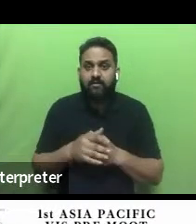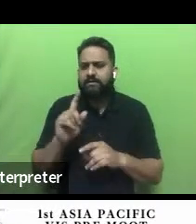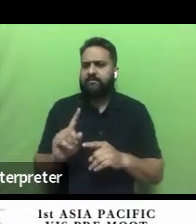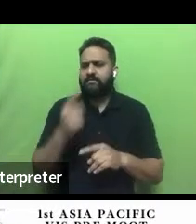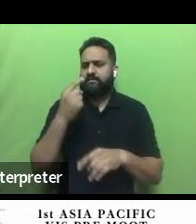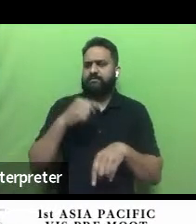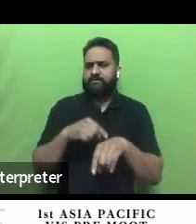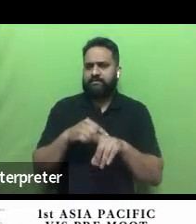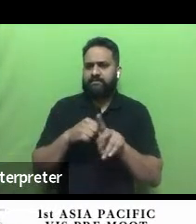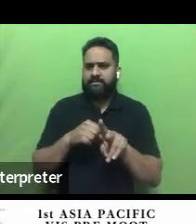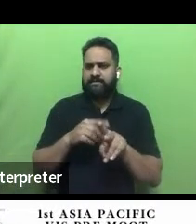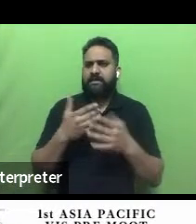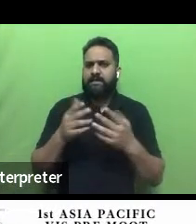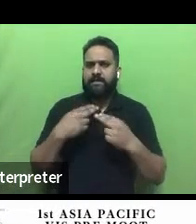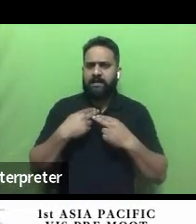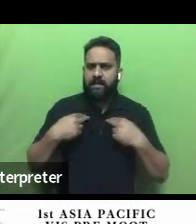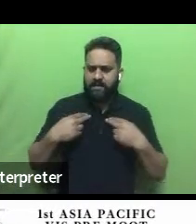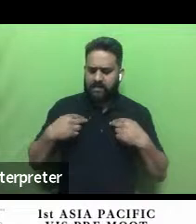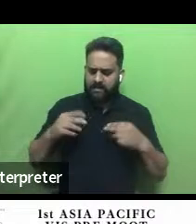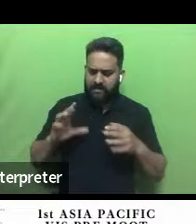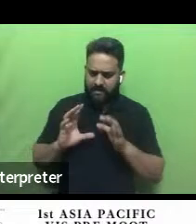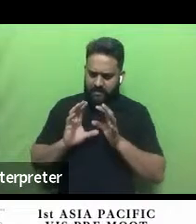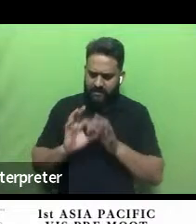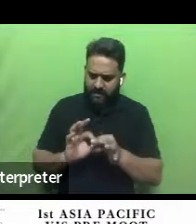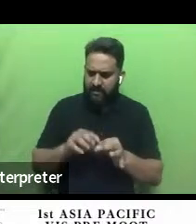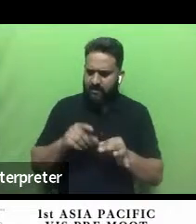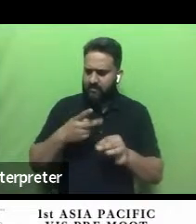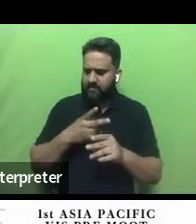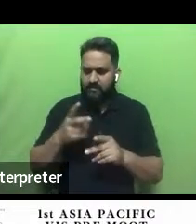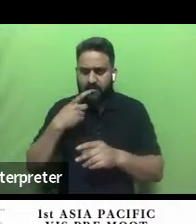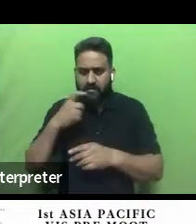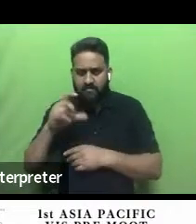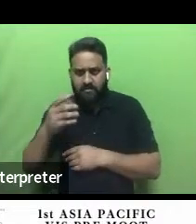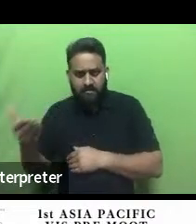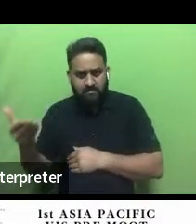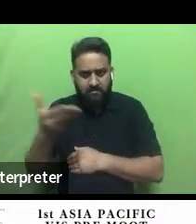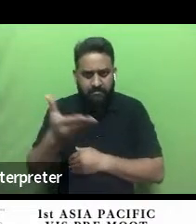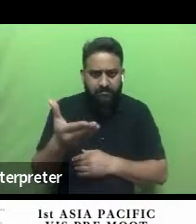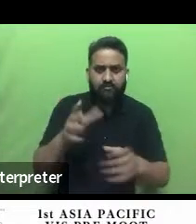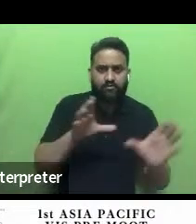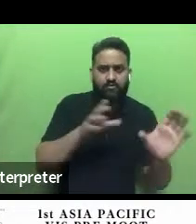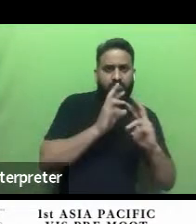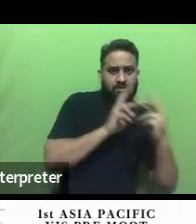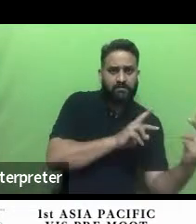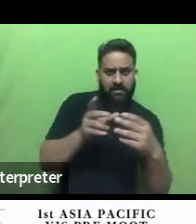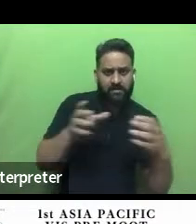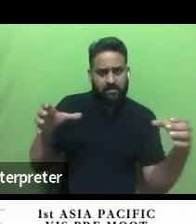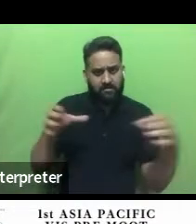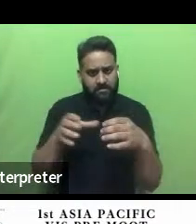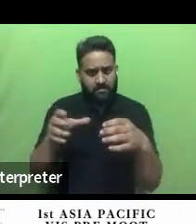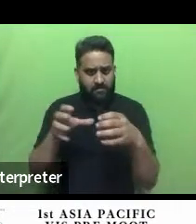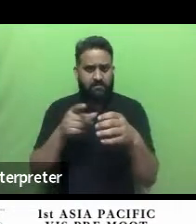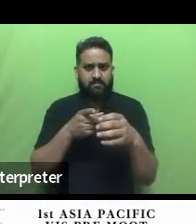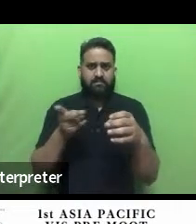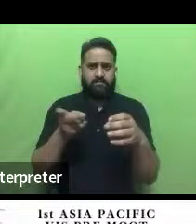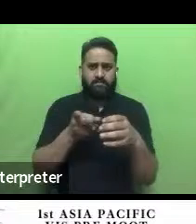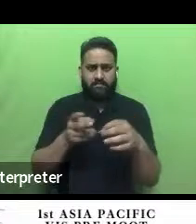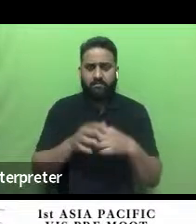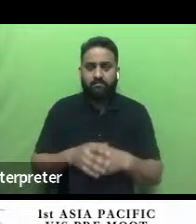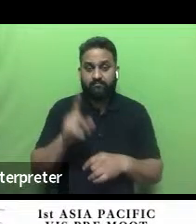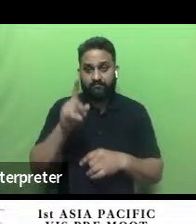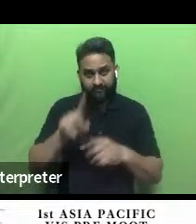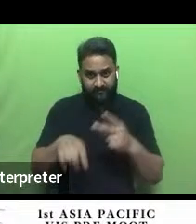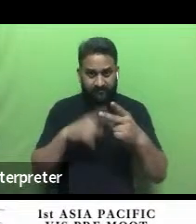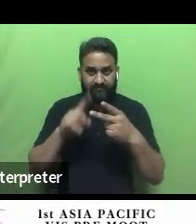of any legal relationship between the claimant and the respondent. The second point is that the opposing counsel